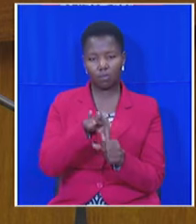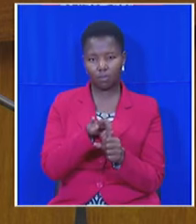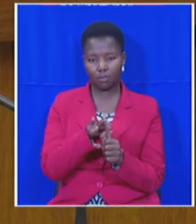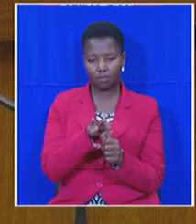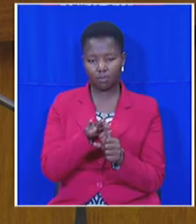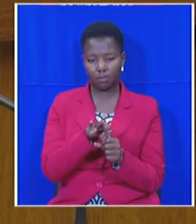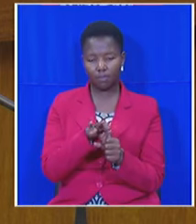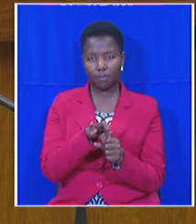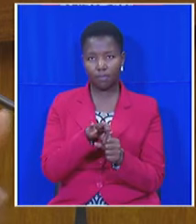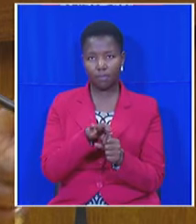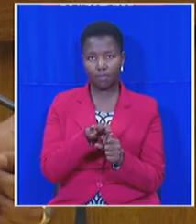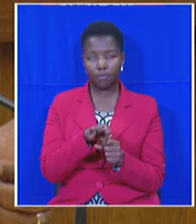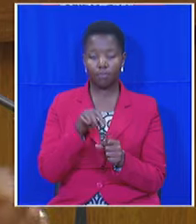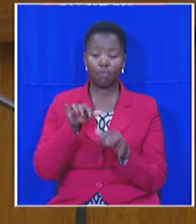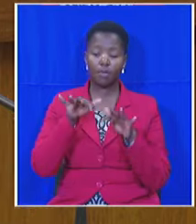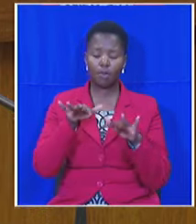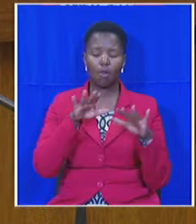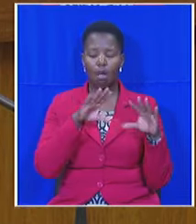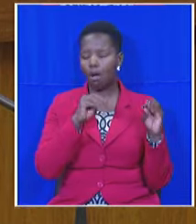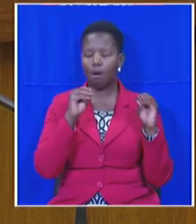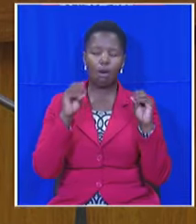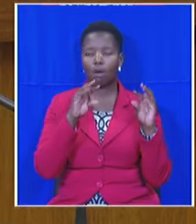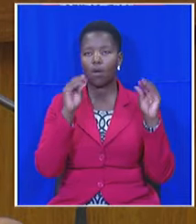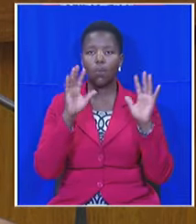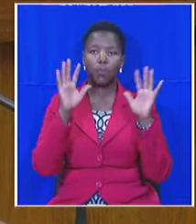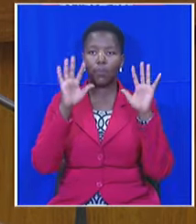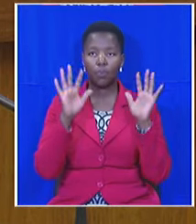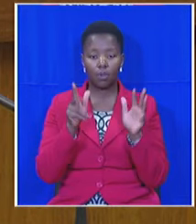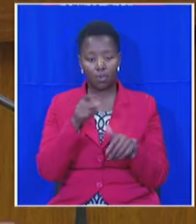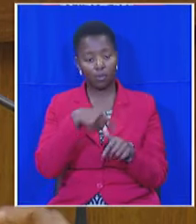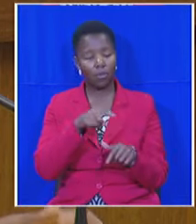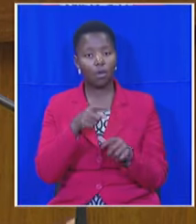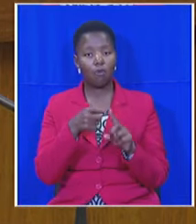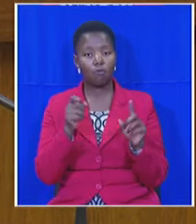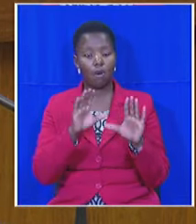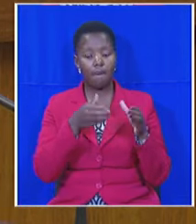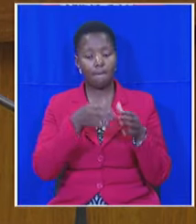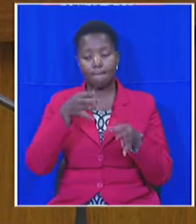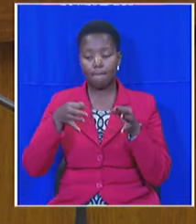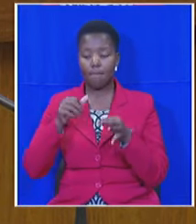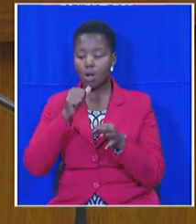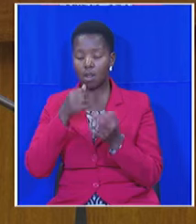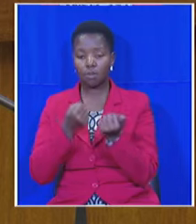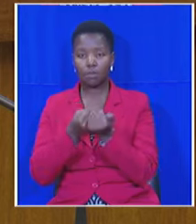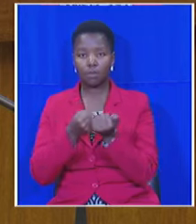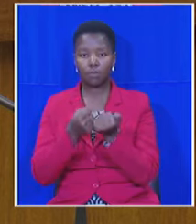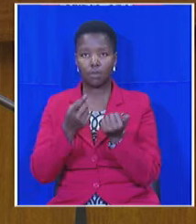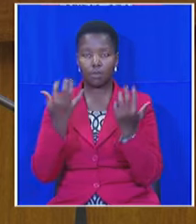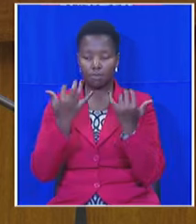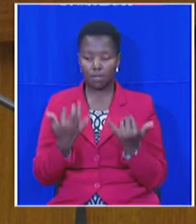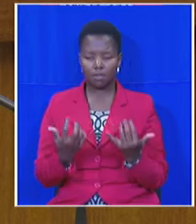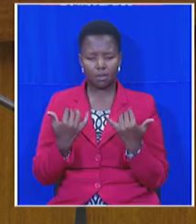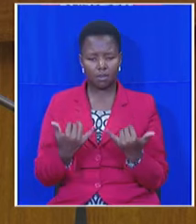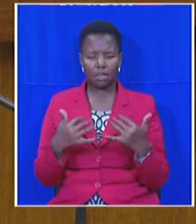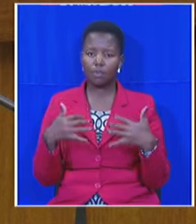Chairperson, the brouhaha I hear from those parties that do not support the budget, I find